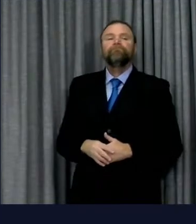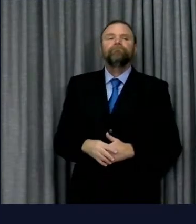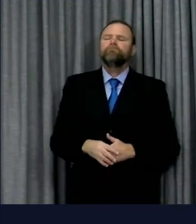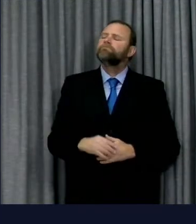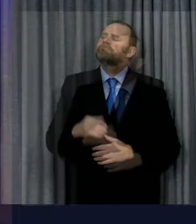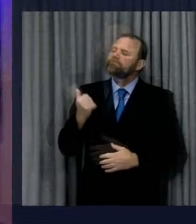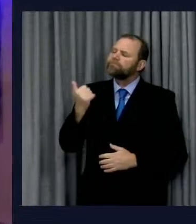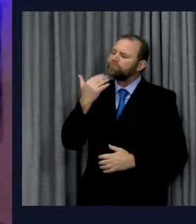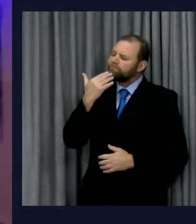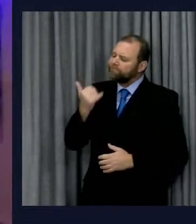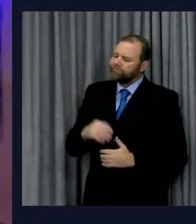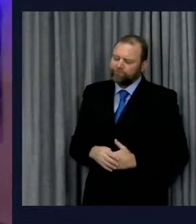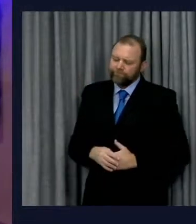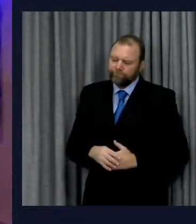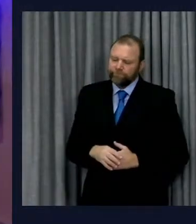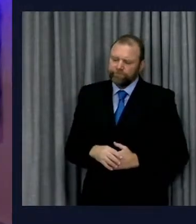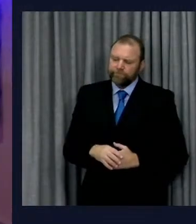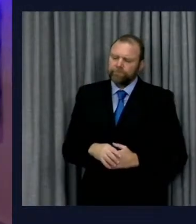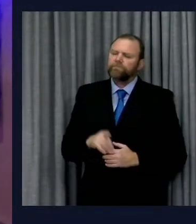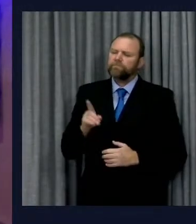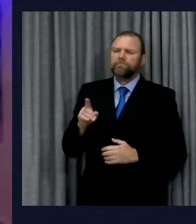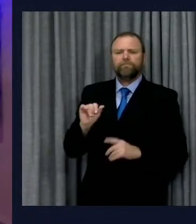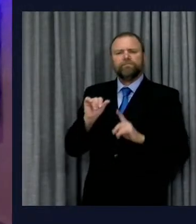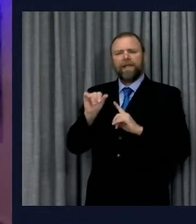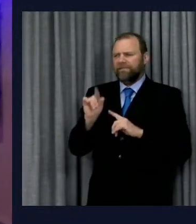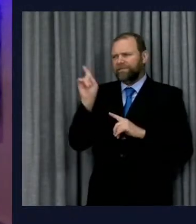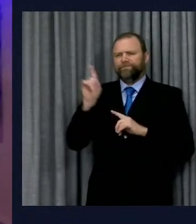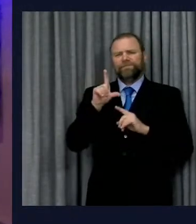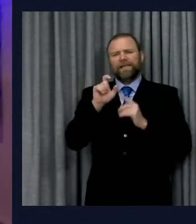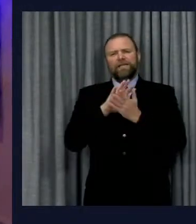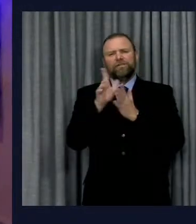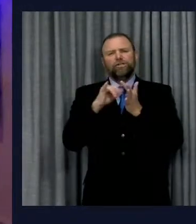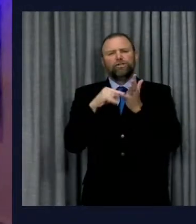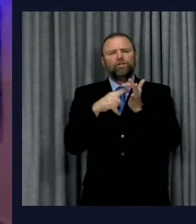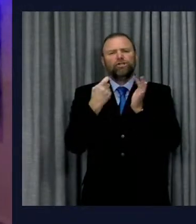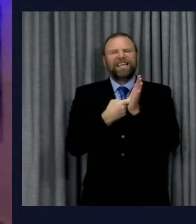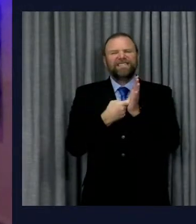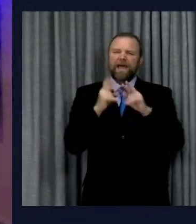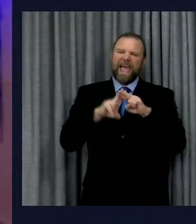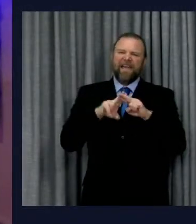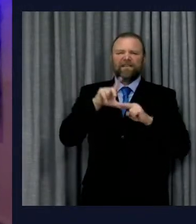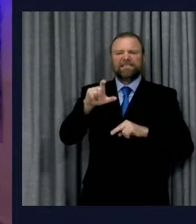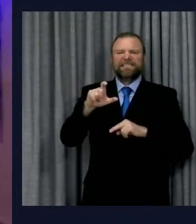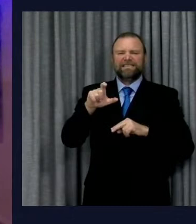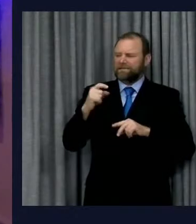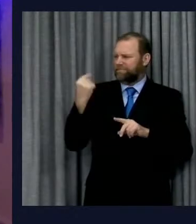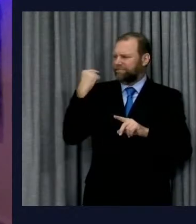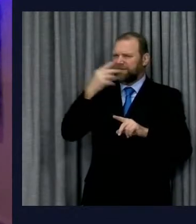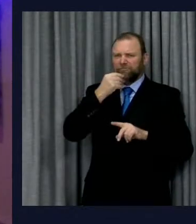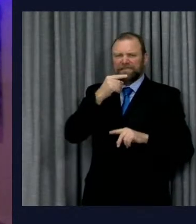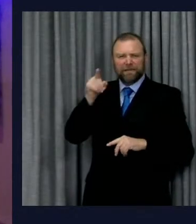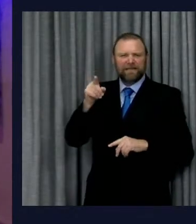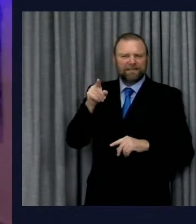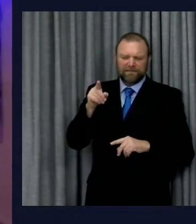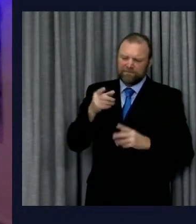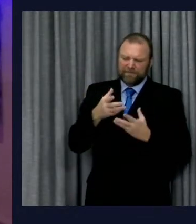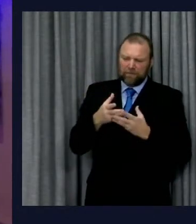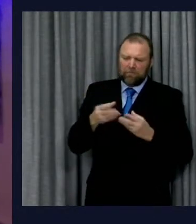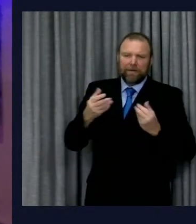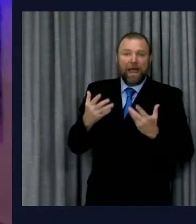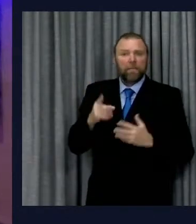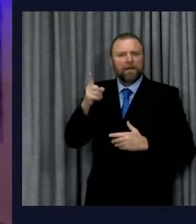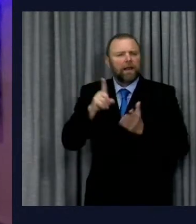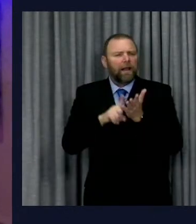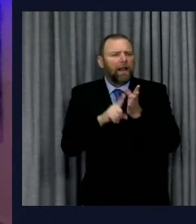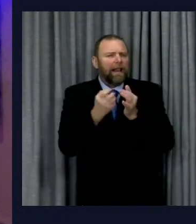Thank you. And after everything that happened with Chester FC over Christmas, it seems to have all blown over now, but the Labour MP Chris Matheson